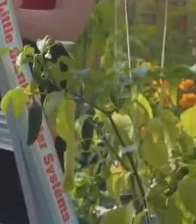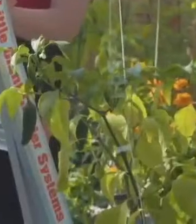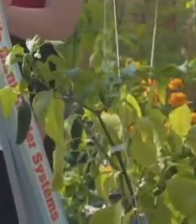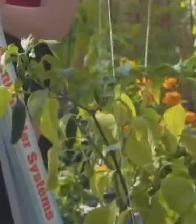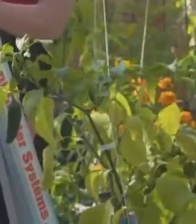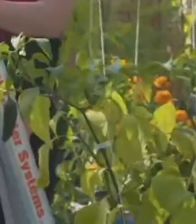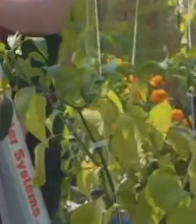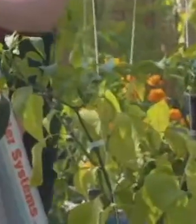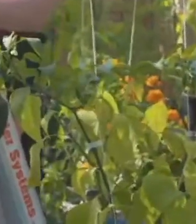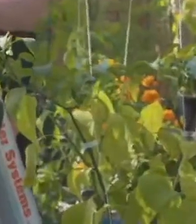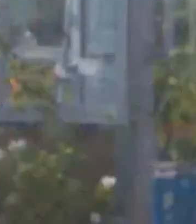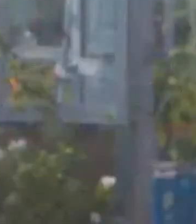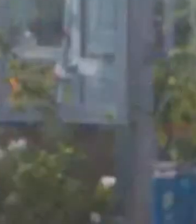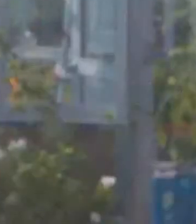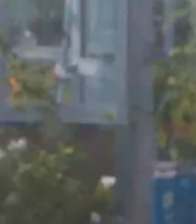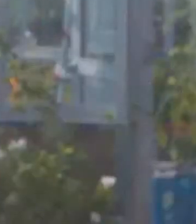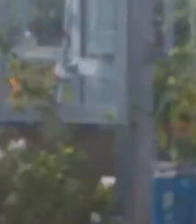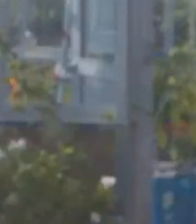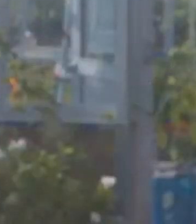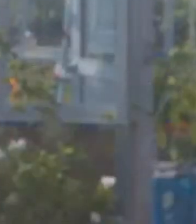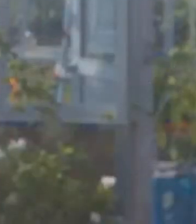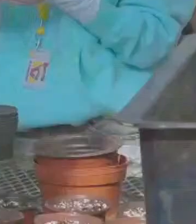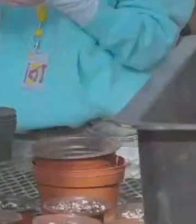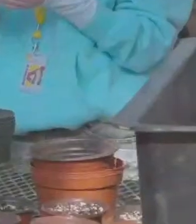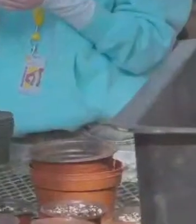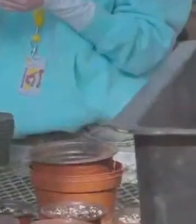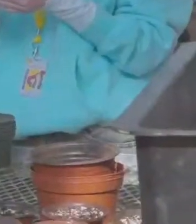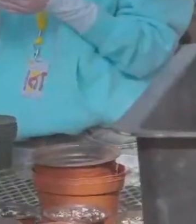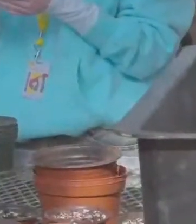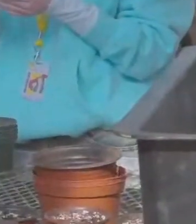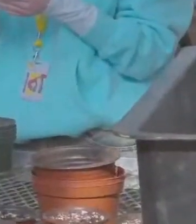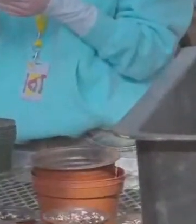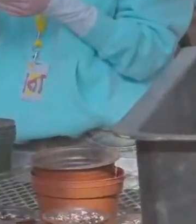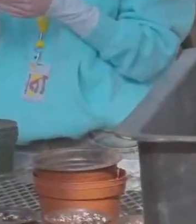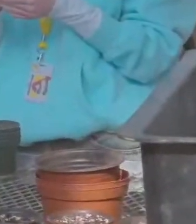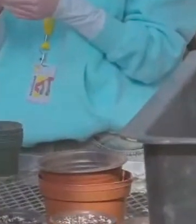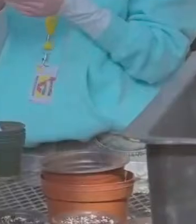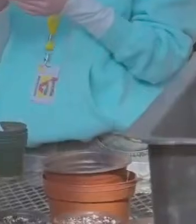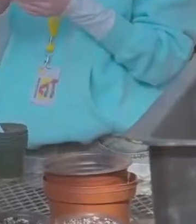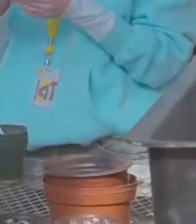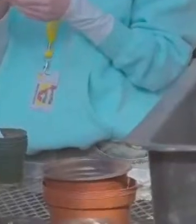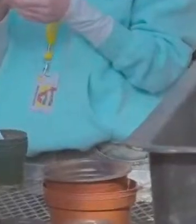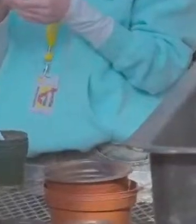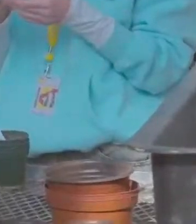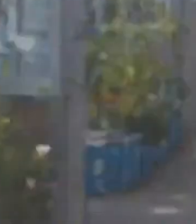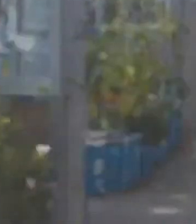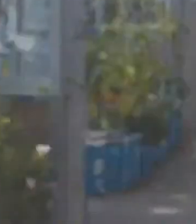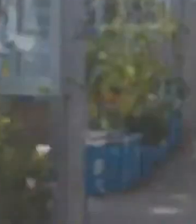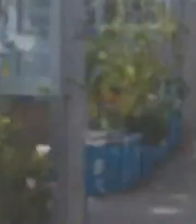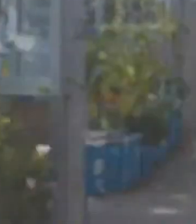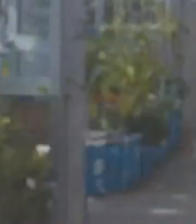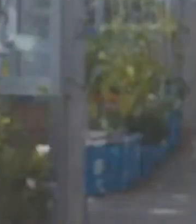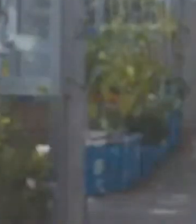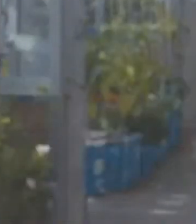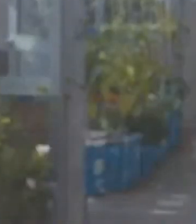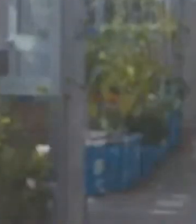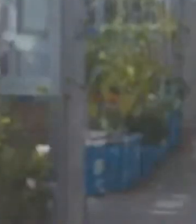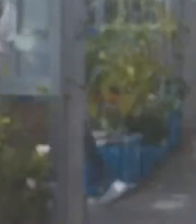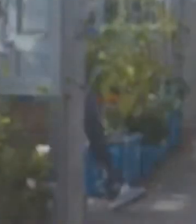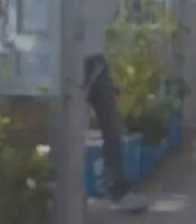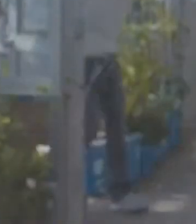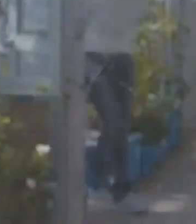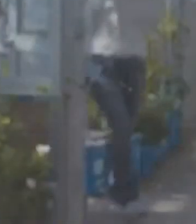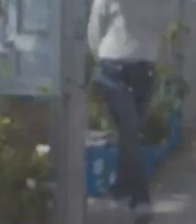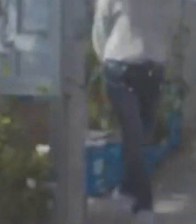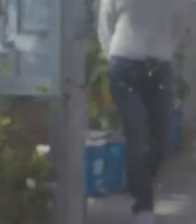them. CTE is about showing students that their future starts here. It's not just skills. They're learning to lead, innovate,